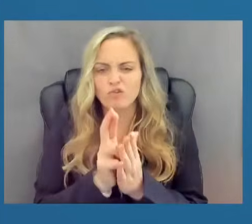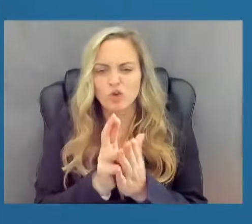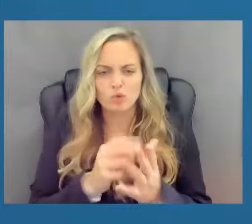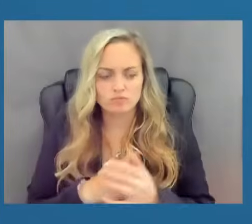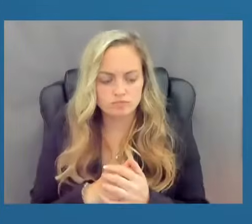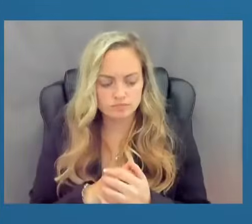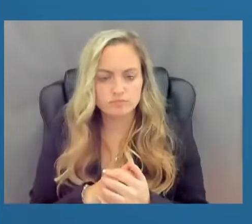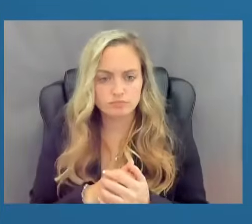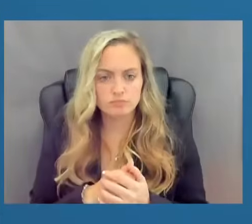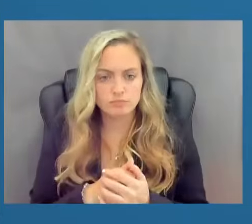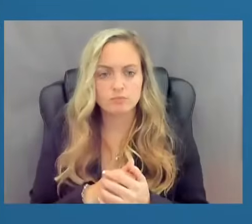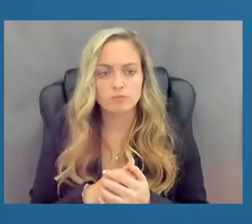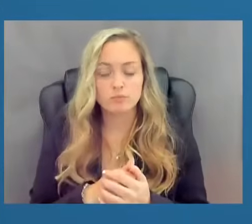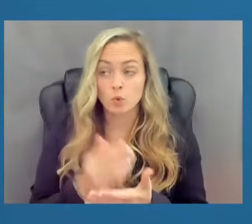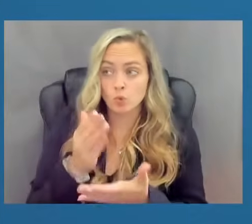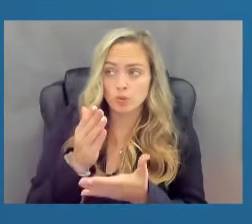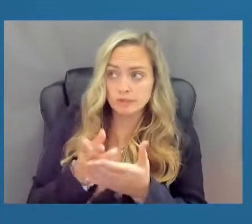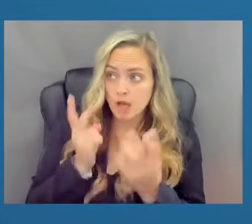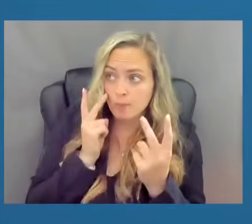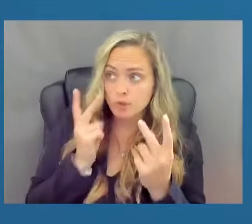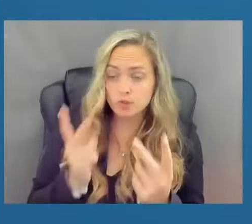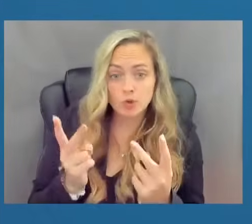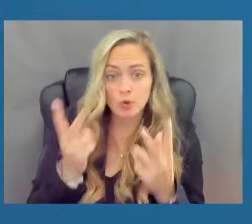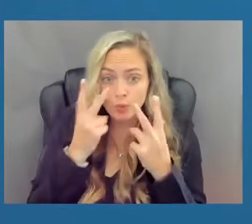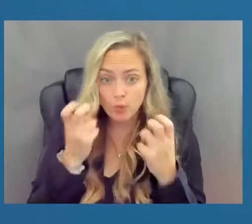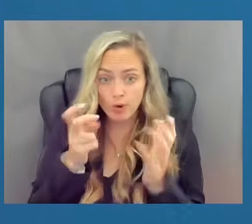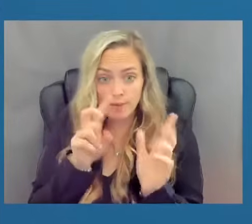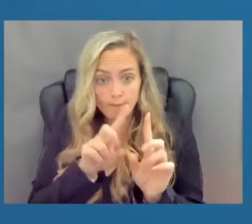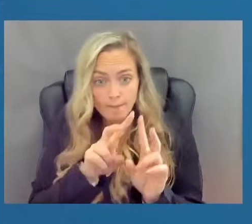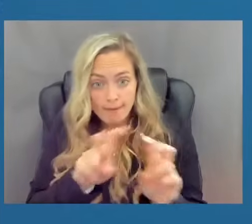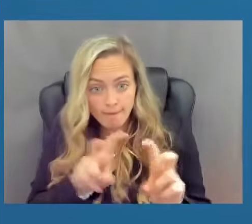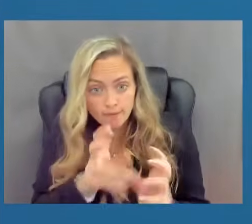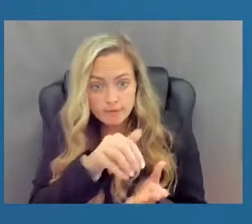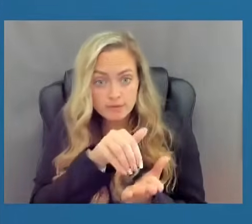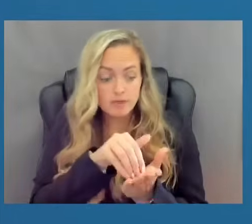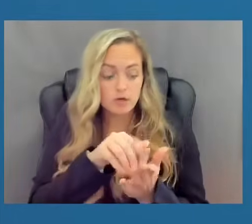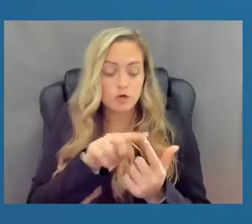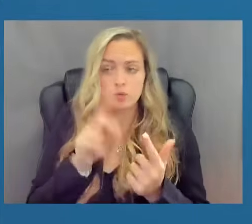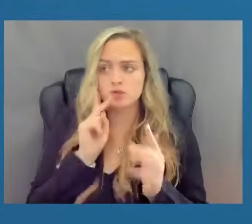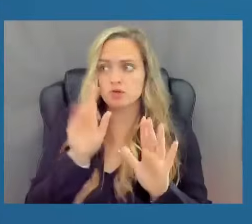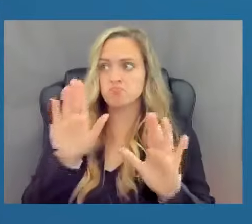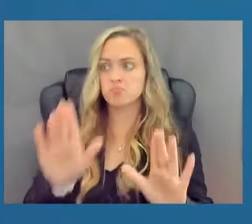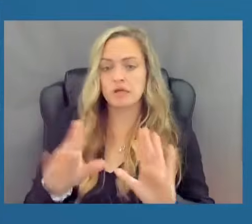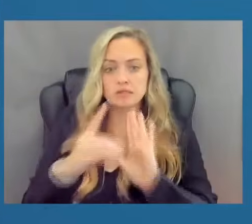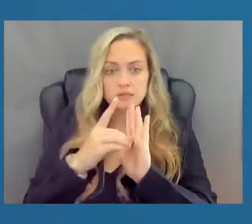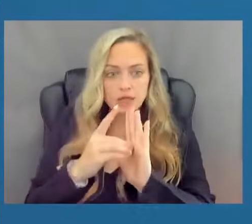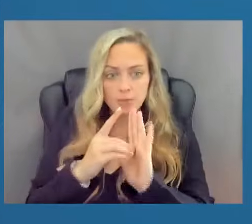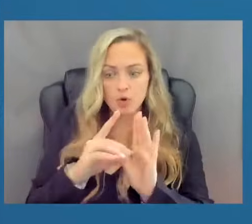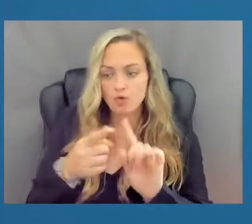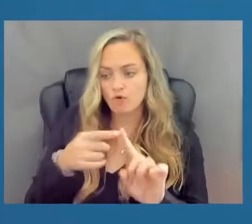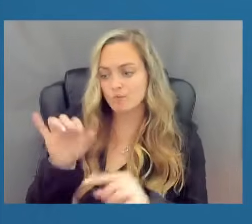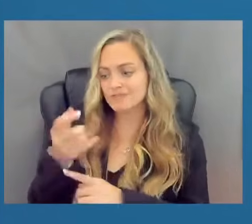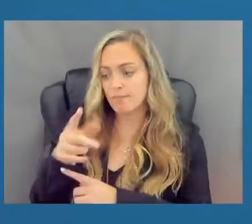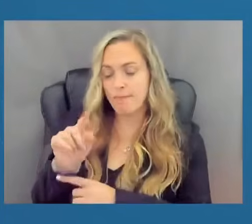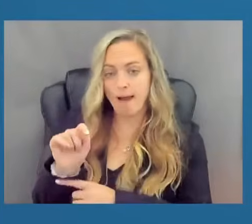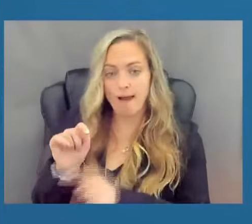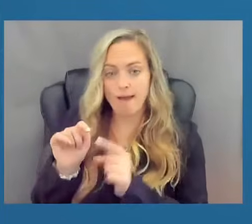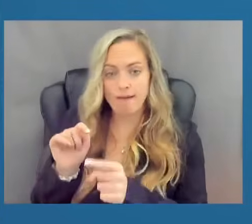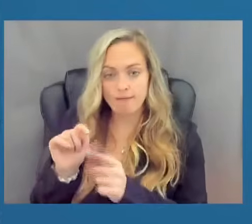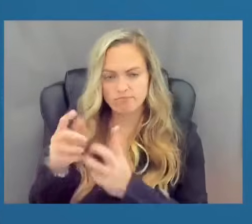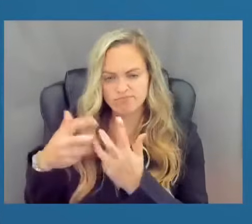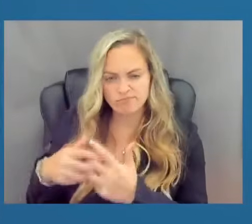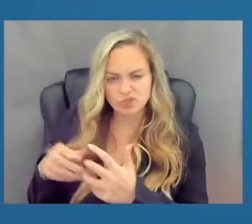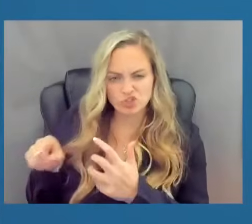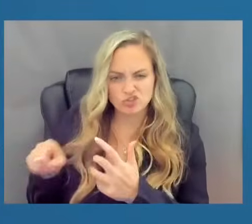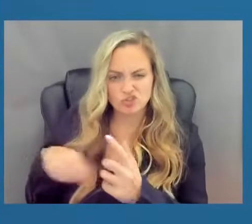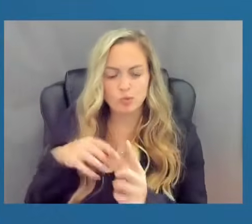at Syracuse. We stopped by and saw the Crime Analysis Center. We saw a lovely demonstration from Spot here, but I also wanted to sit down and just